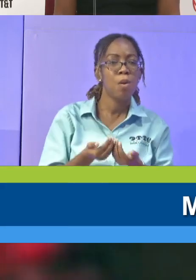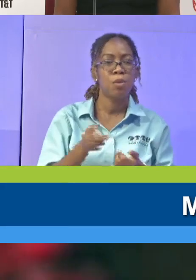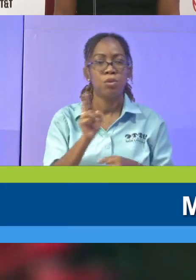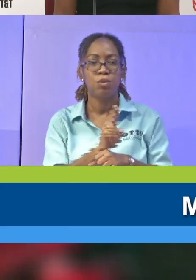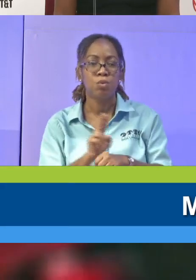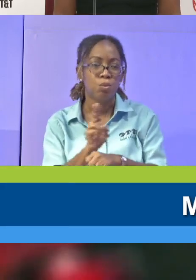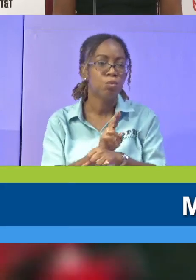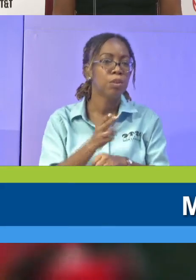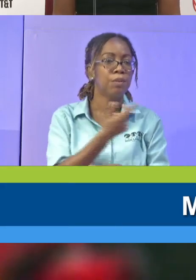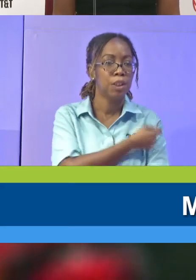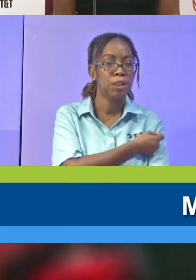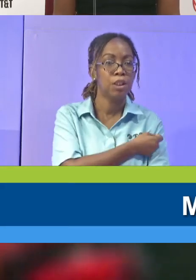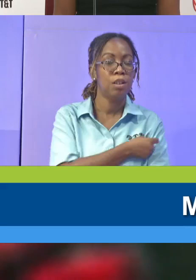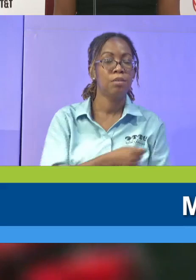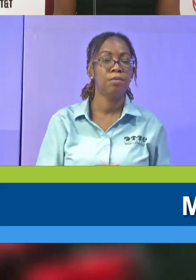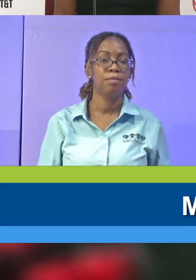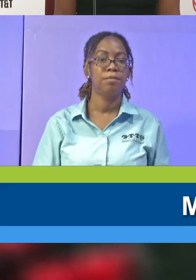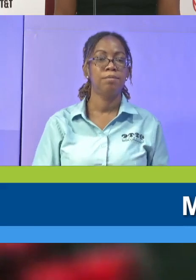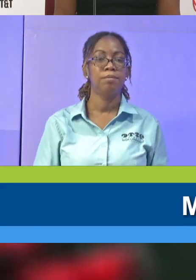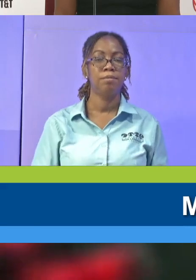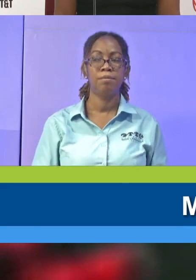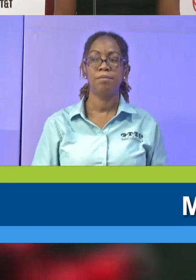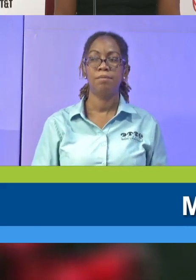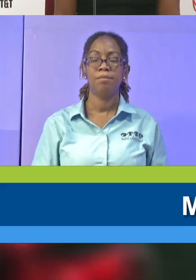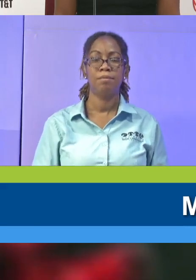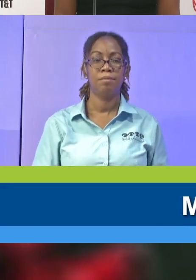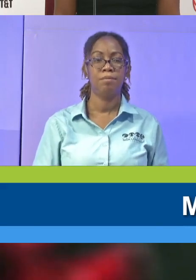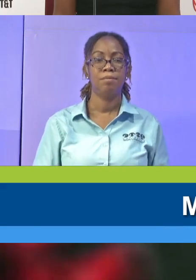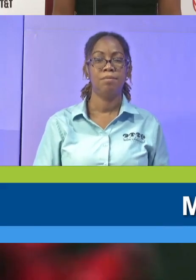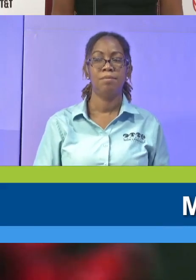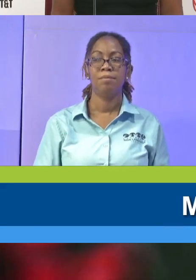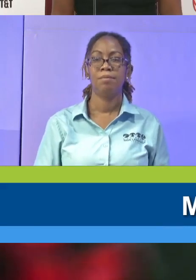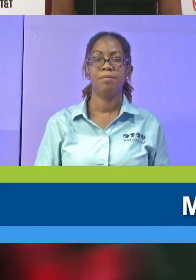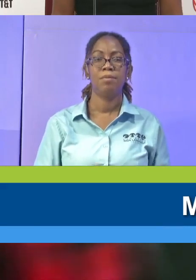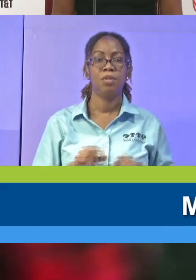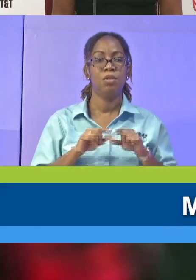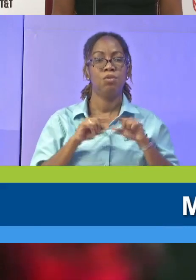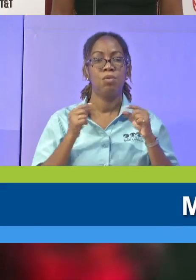at a particular level or be prioritized differently.